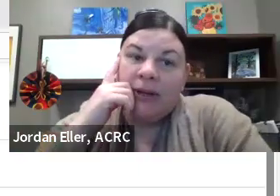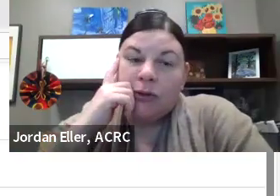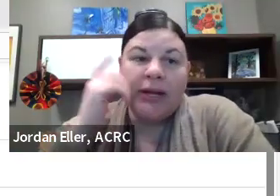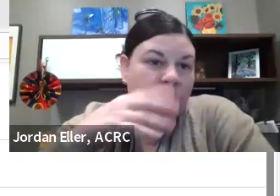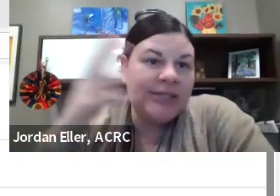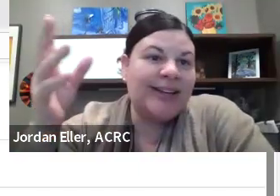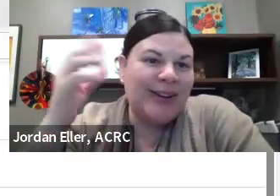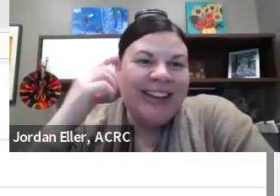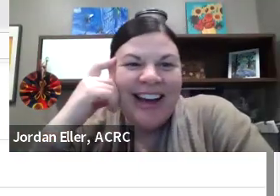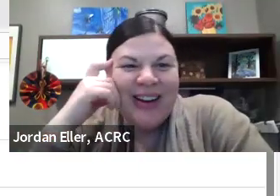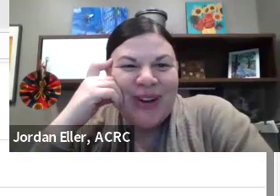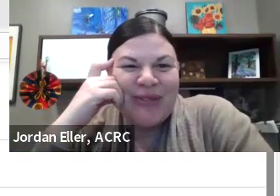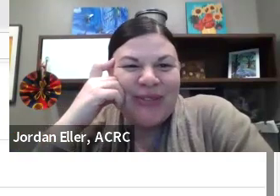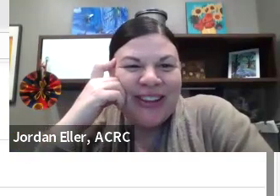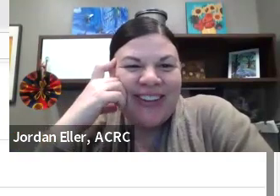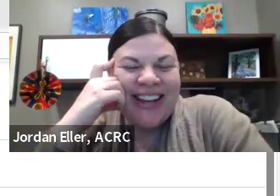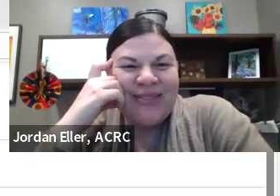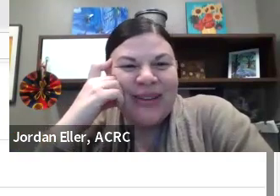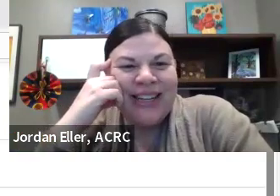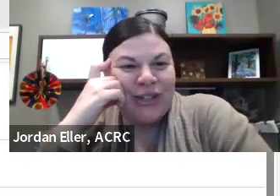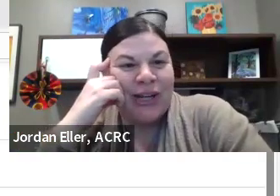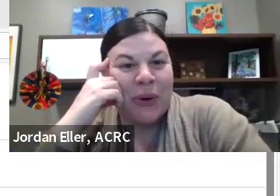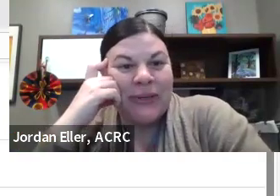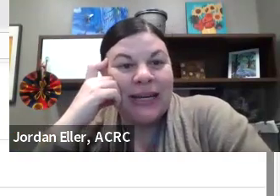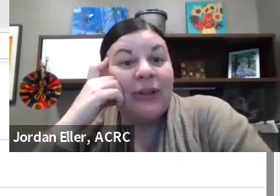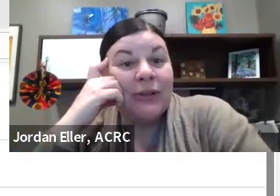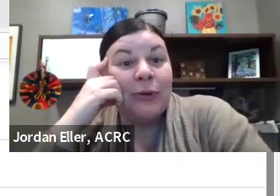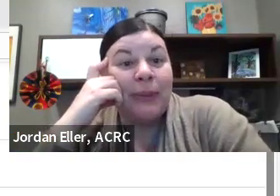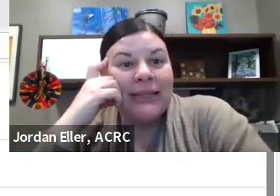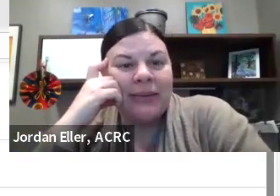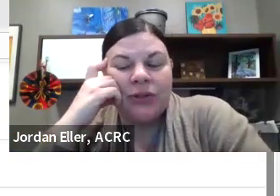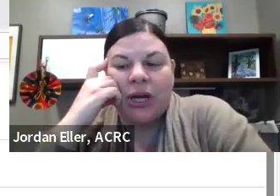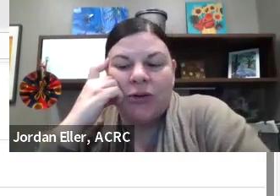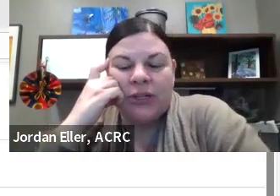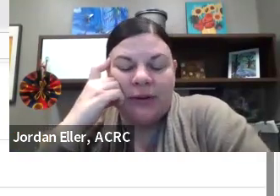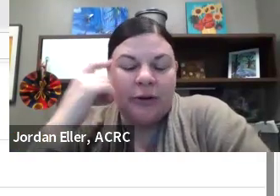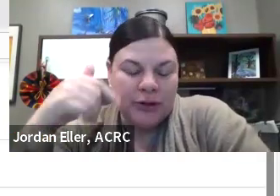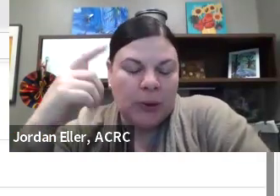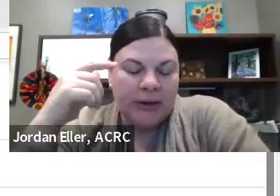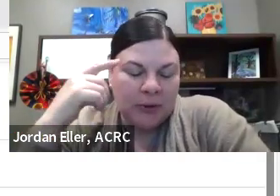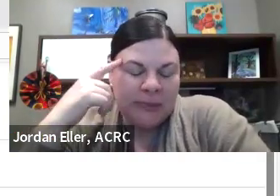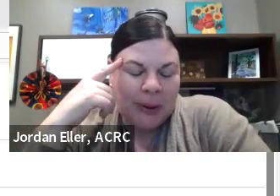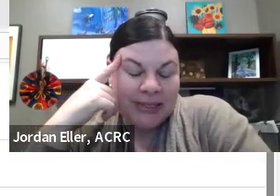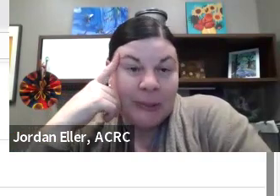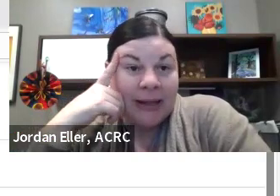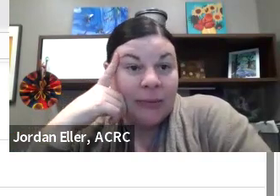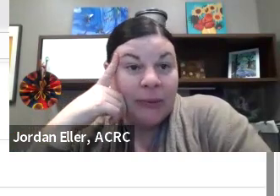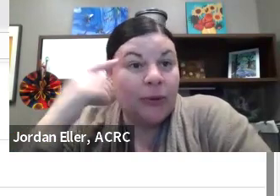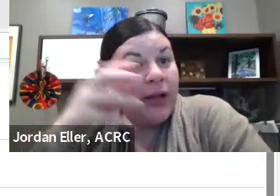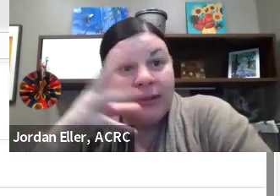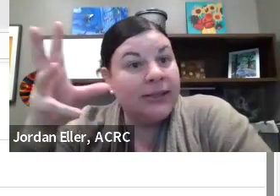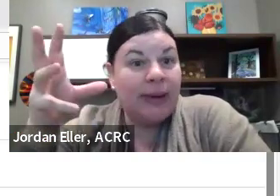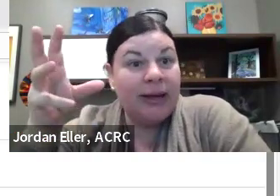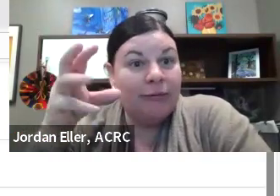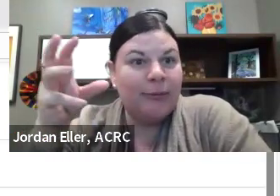a lot of emails, right? Because we send out right at the beginning of January, we sent out those mass emails to hundreds of vendors, and we're getting responses back that